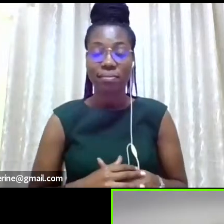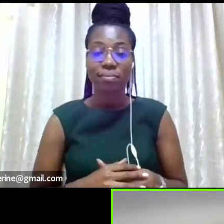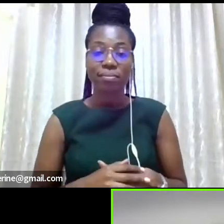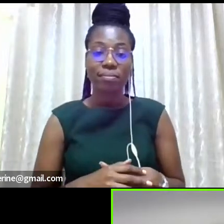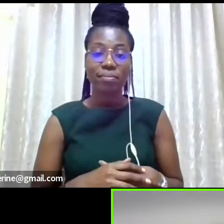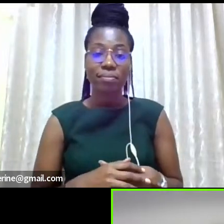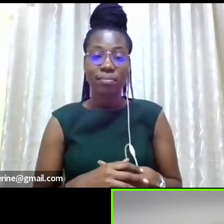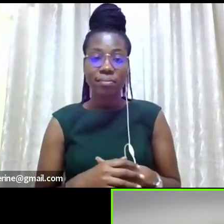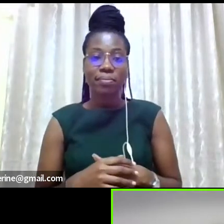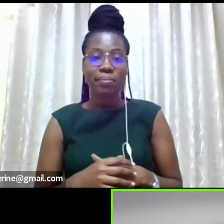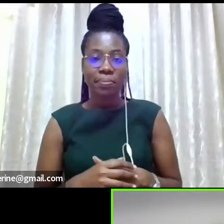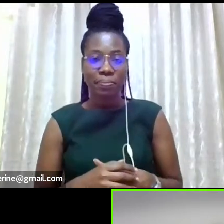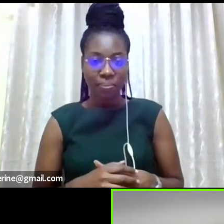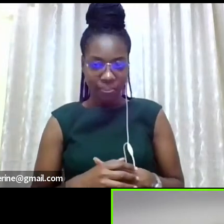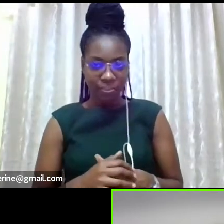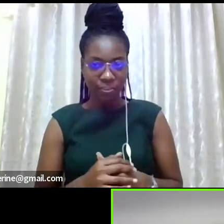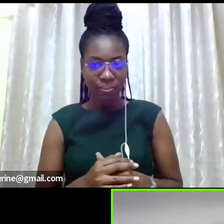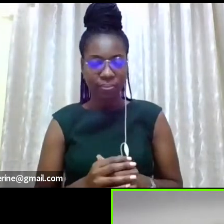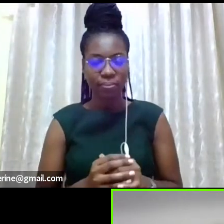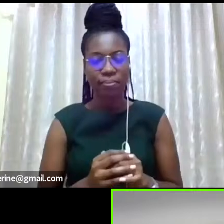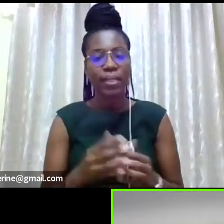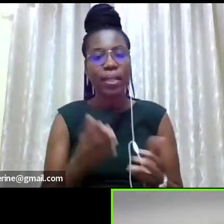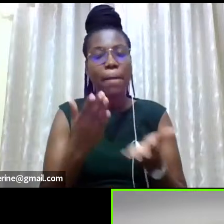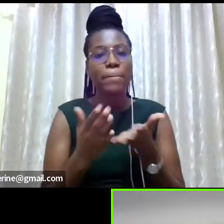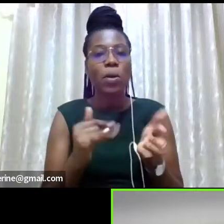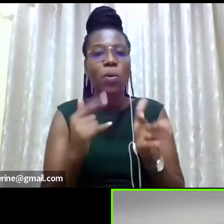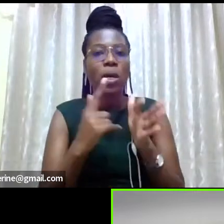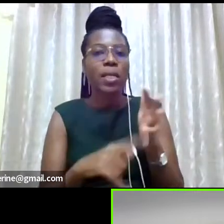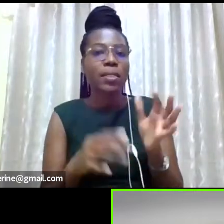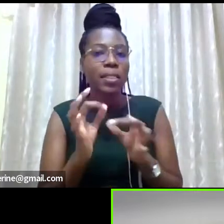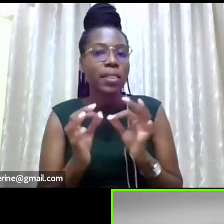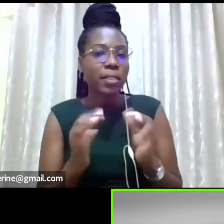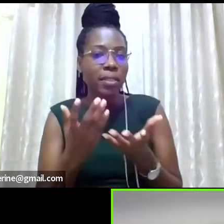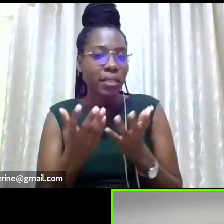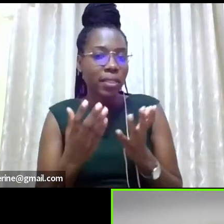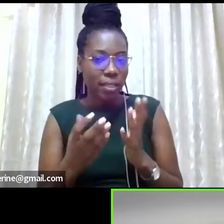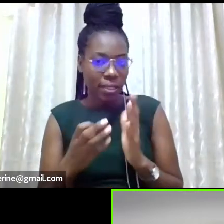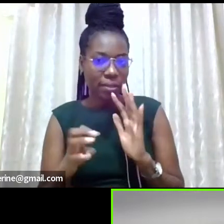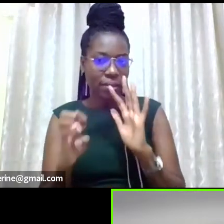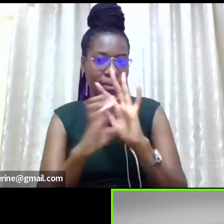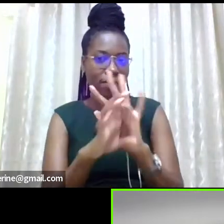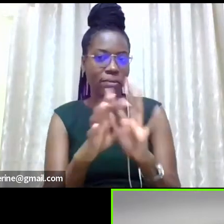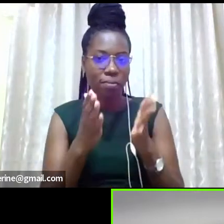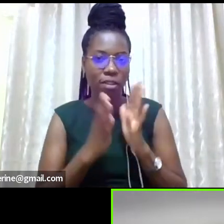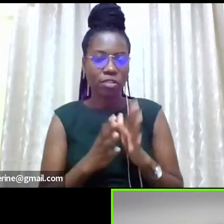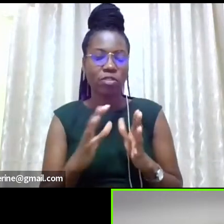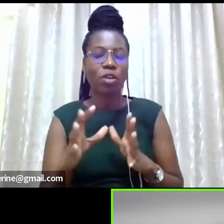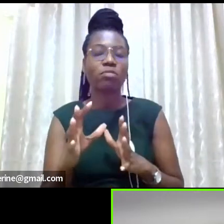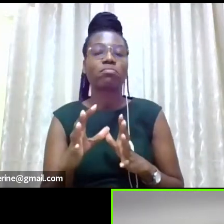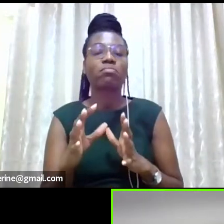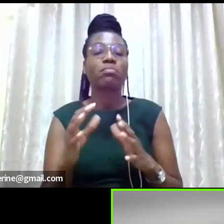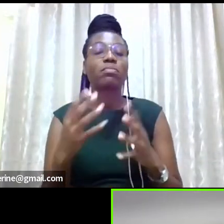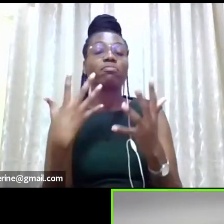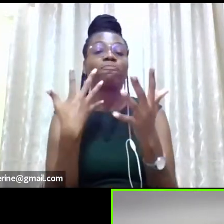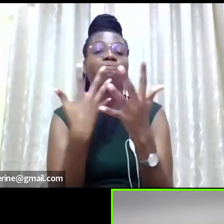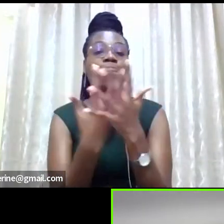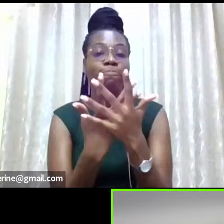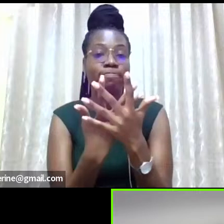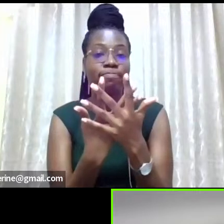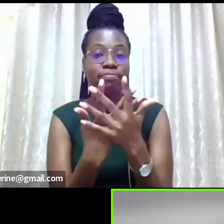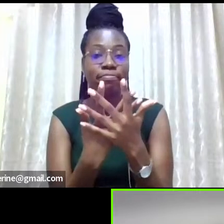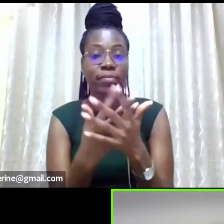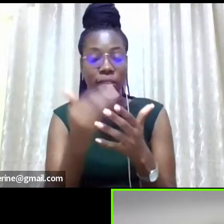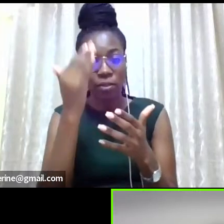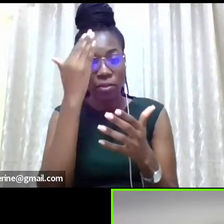on that one. Ati, what if an instance where one is arrested and do you still wait